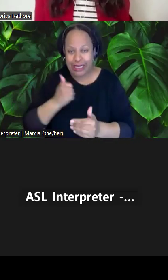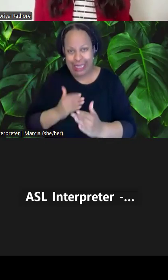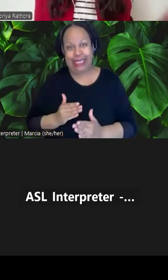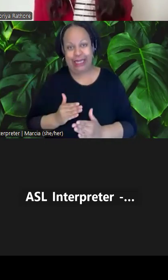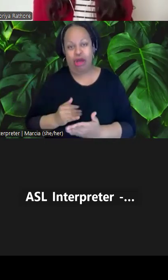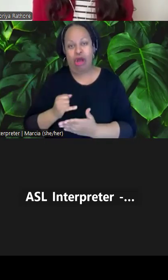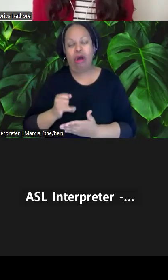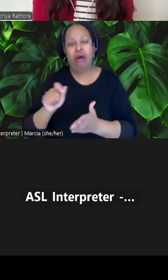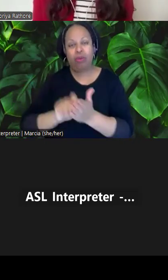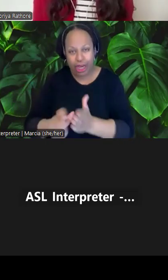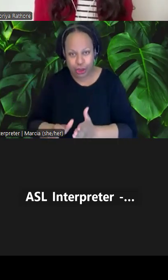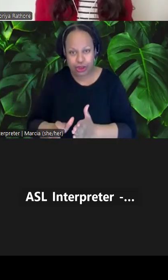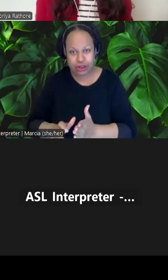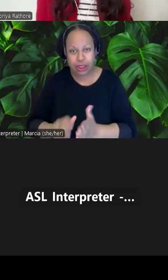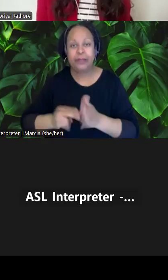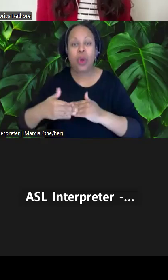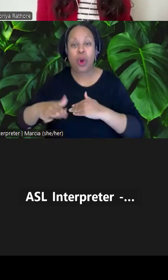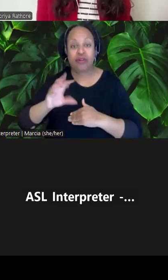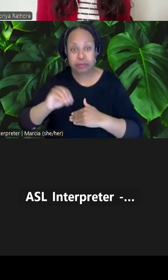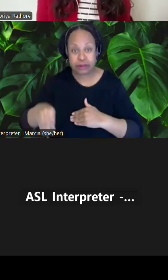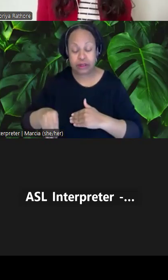So that means more than 50%.